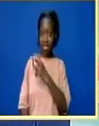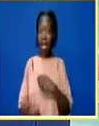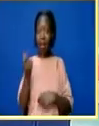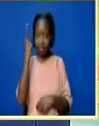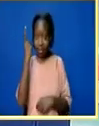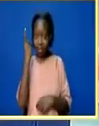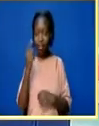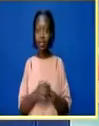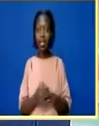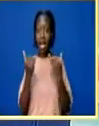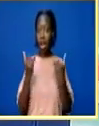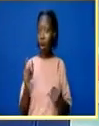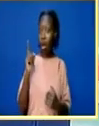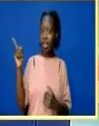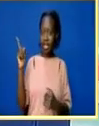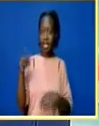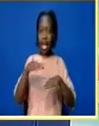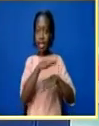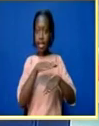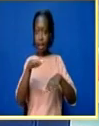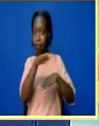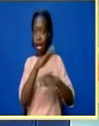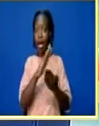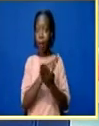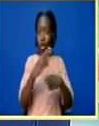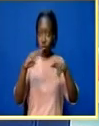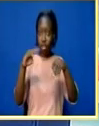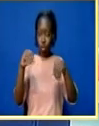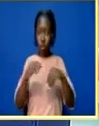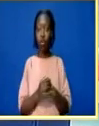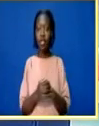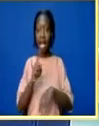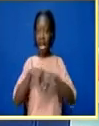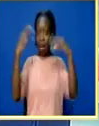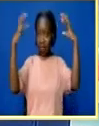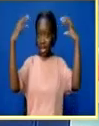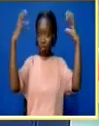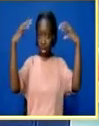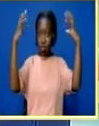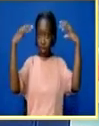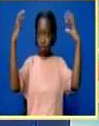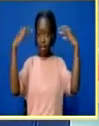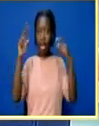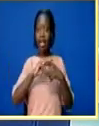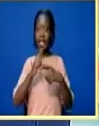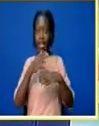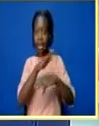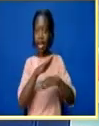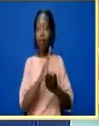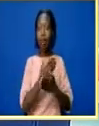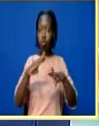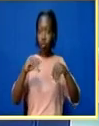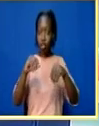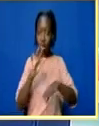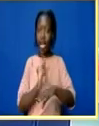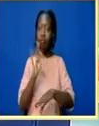the topmost layer. The topmost layer? Yes. Hit by the soil? Yes. Hit by the water droplets? Yes. And what happens?